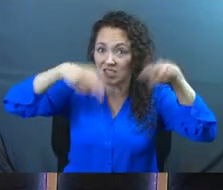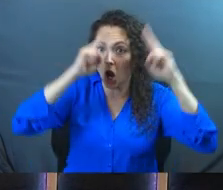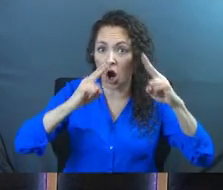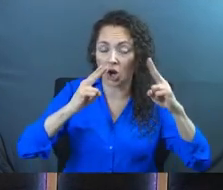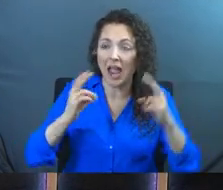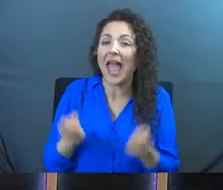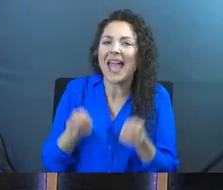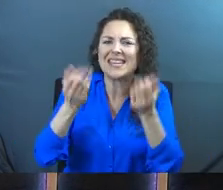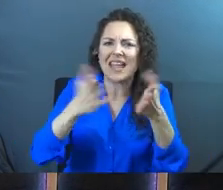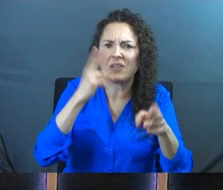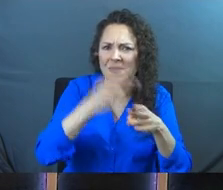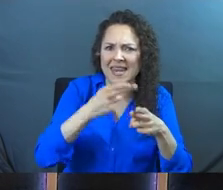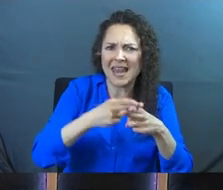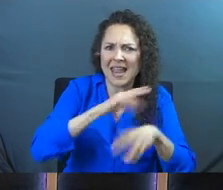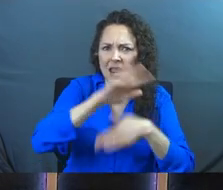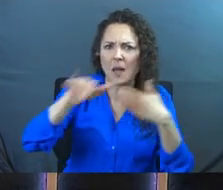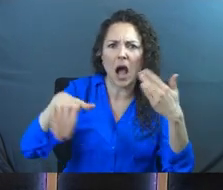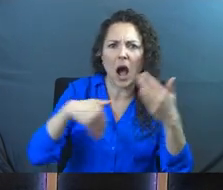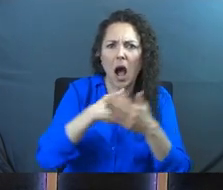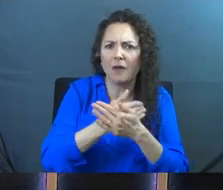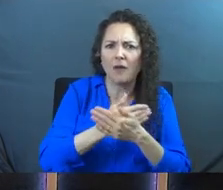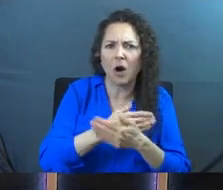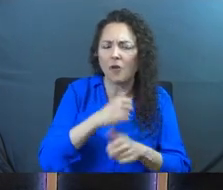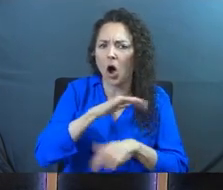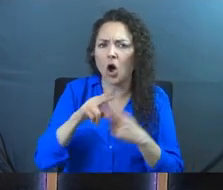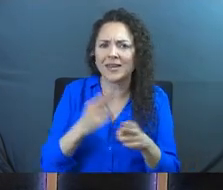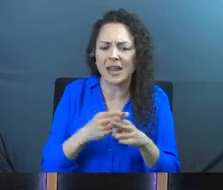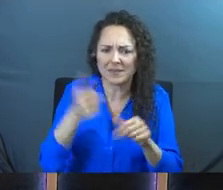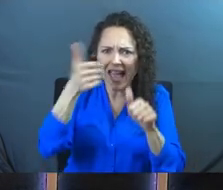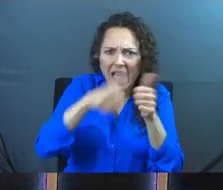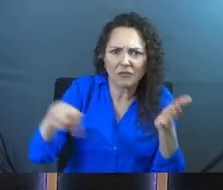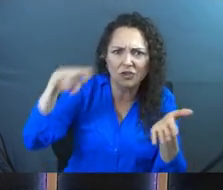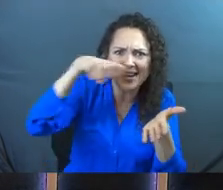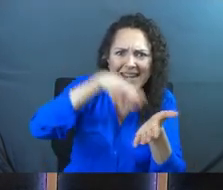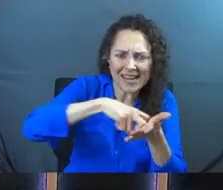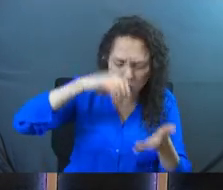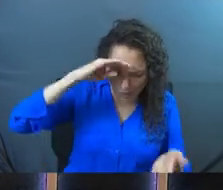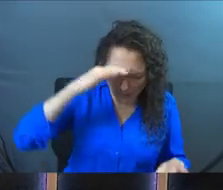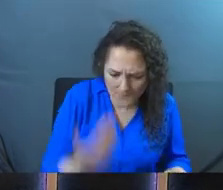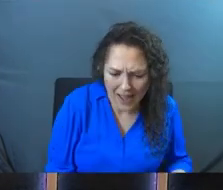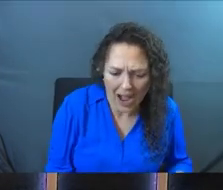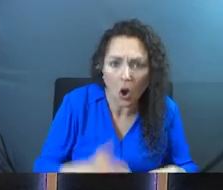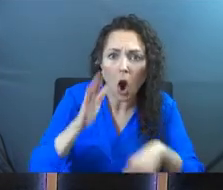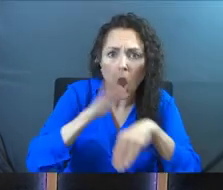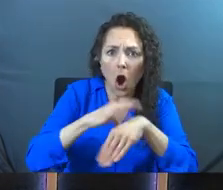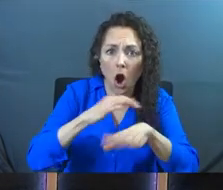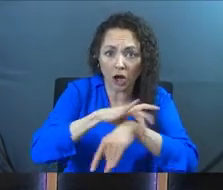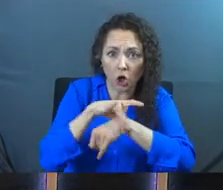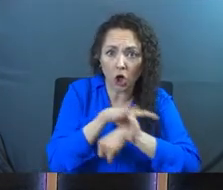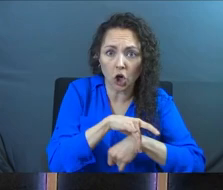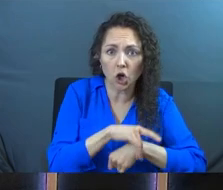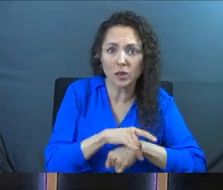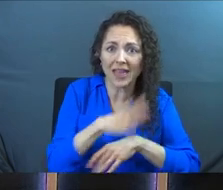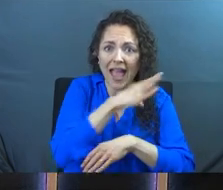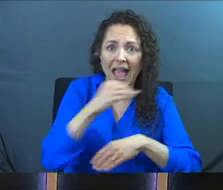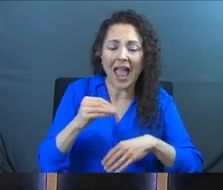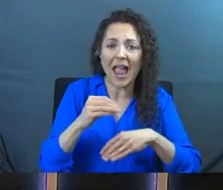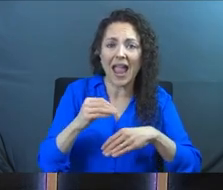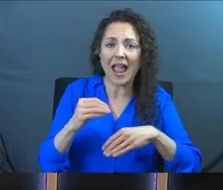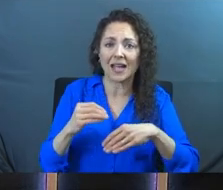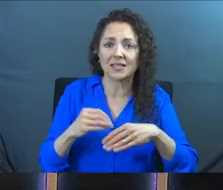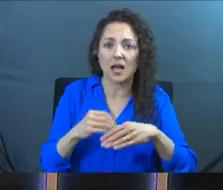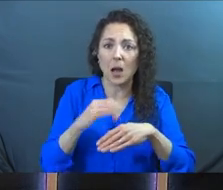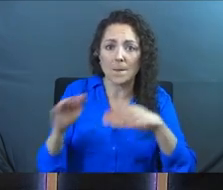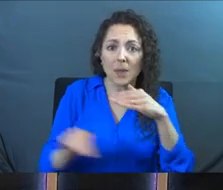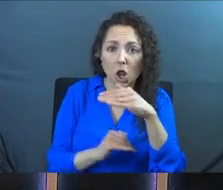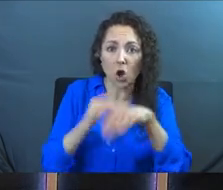other names, that at the name of Jesus, every knee should bow in heaven and on earth and under the earth, and every tongue declare that Jesus Christ is